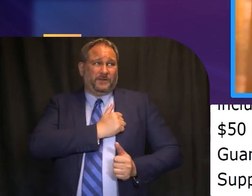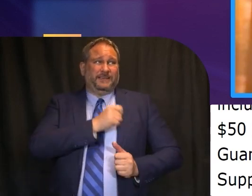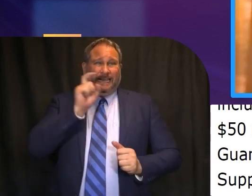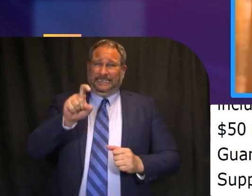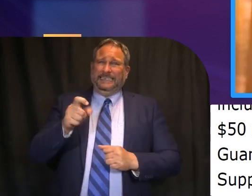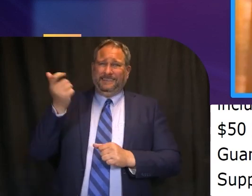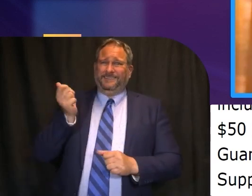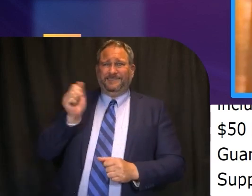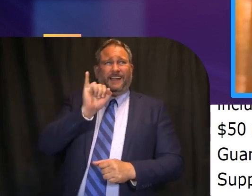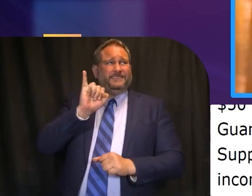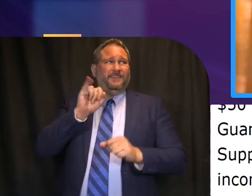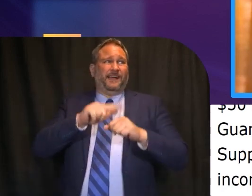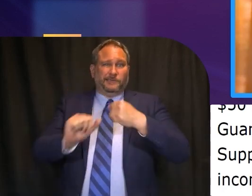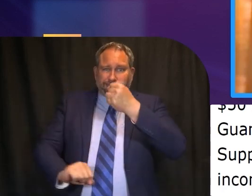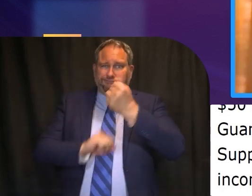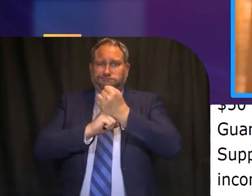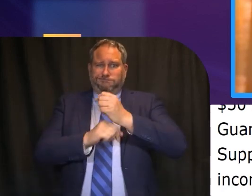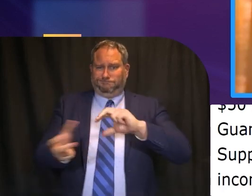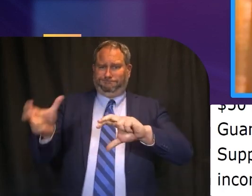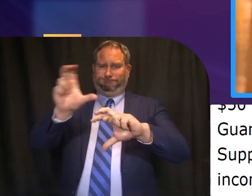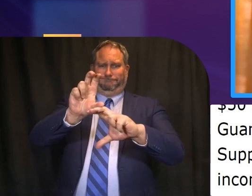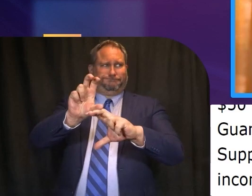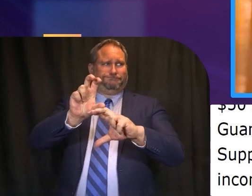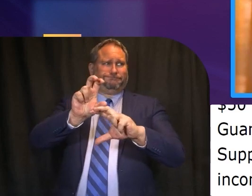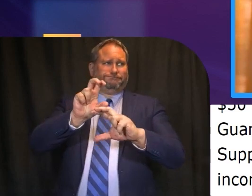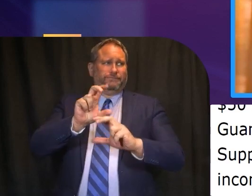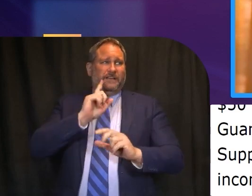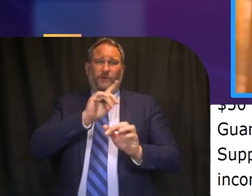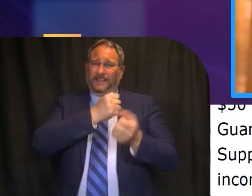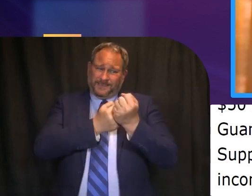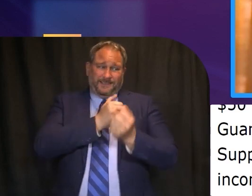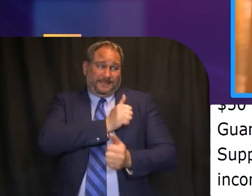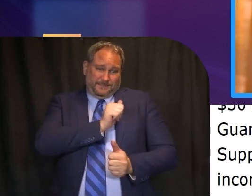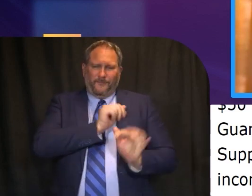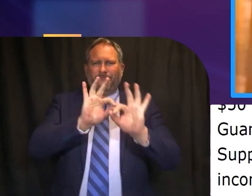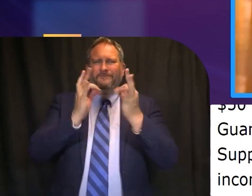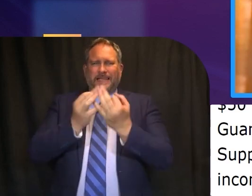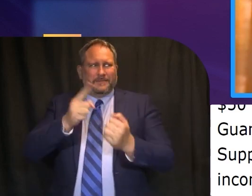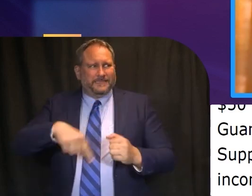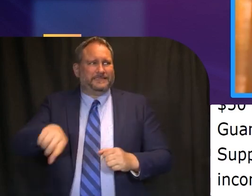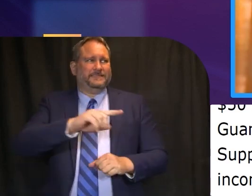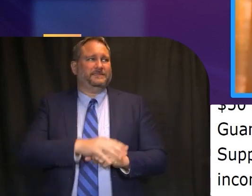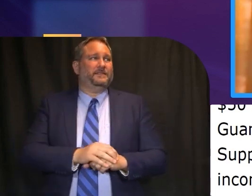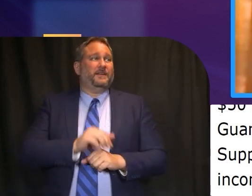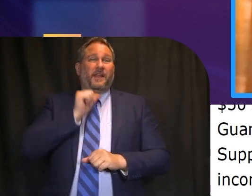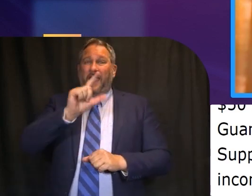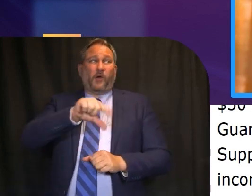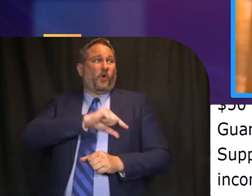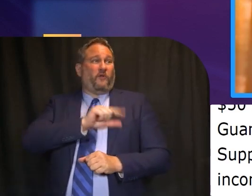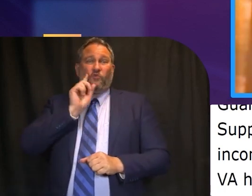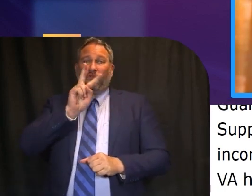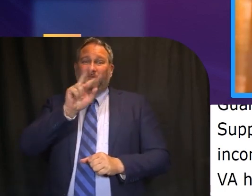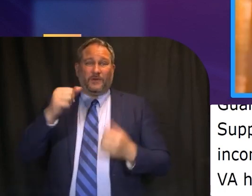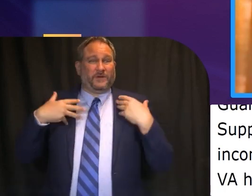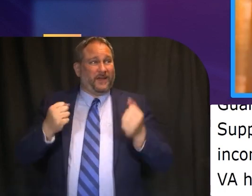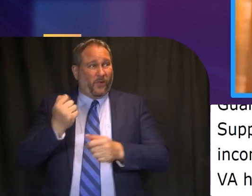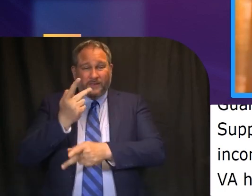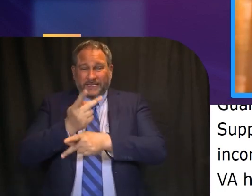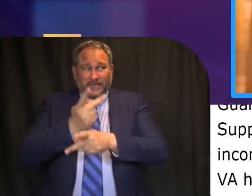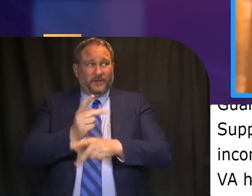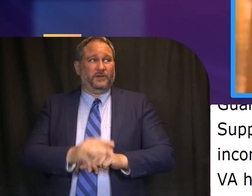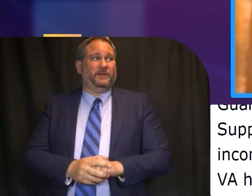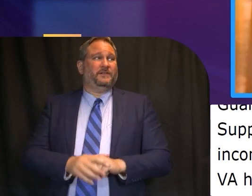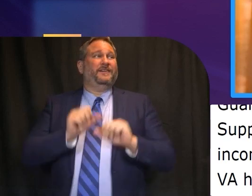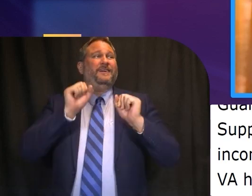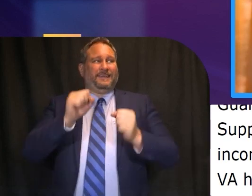Some disabled vets don't qualify for VA healthcare, but they can get healthcare through SSI. Other vets still use the